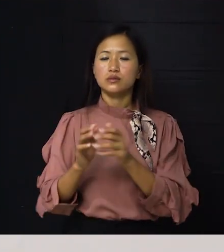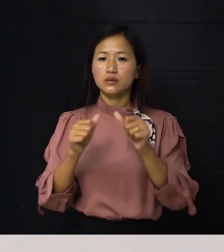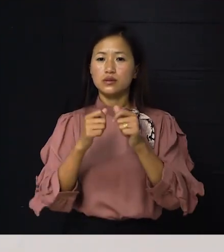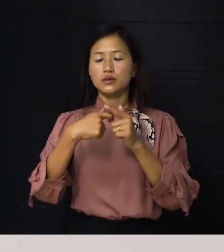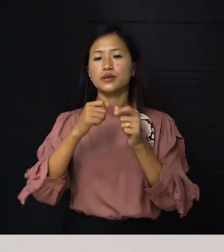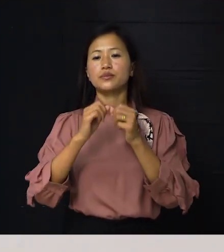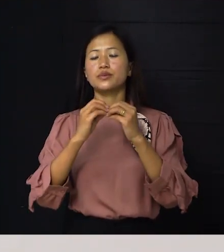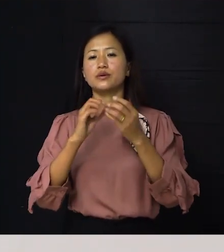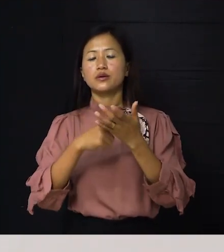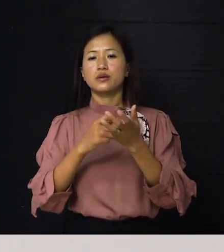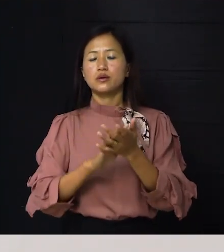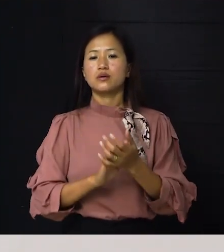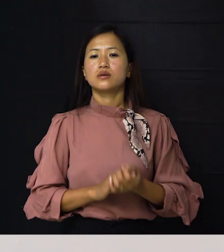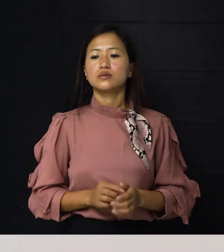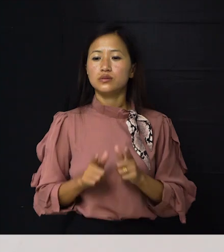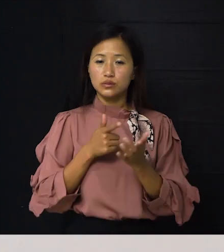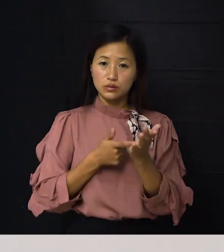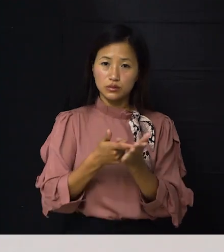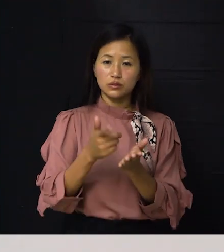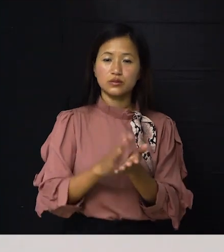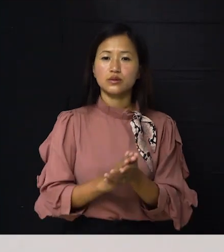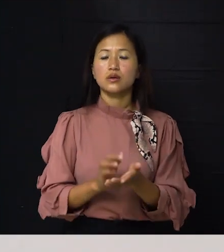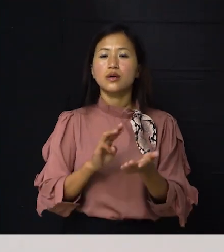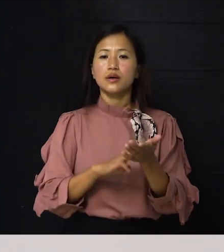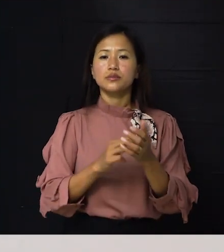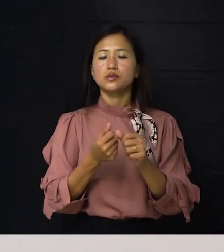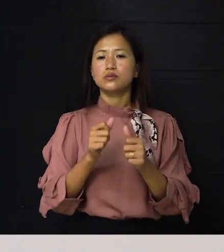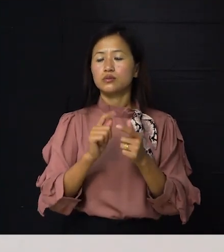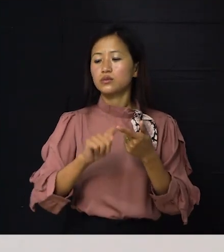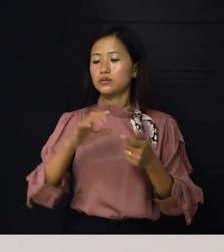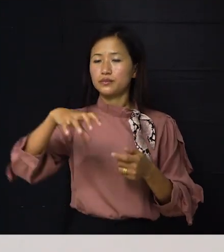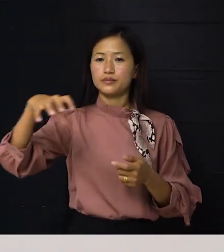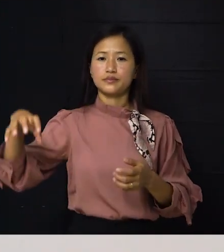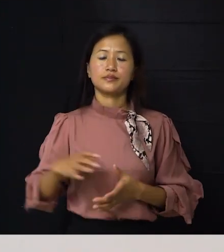Akbar in order to rule the Mughal Empire, right?